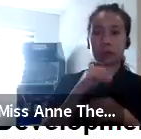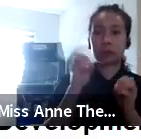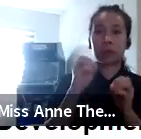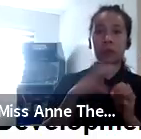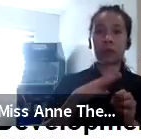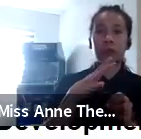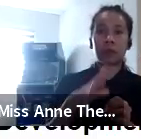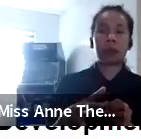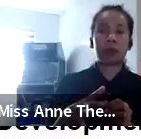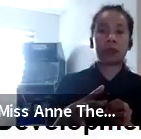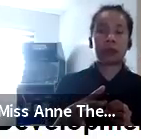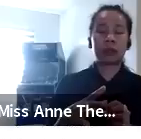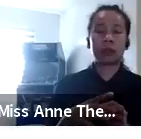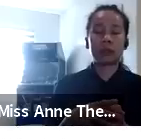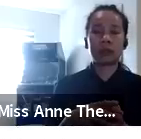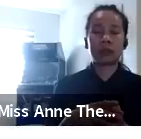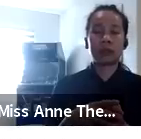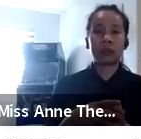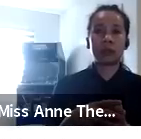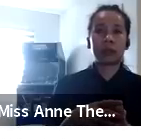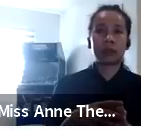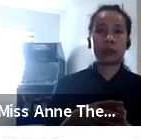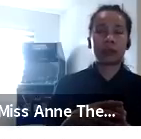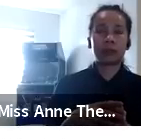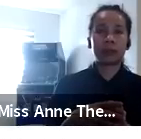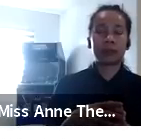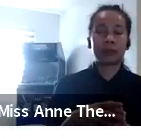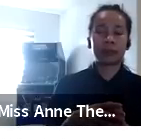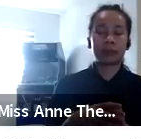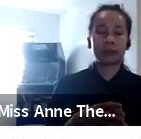the marginalized sector of education.